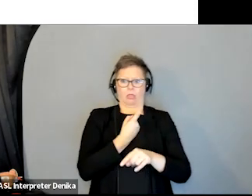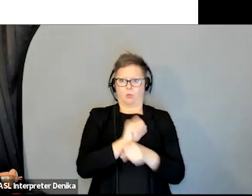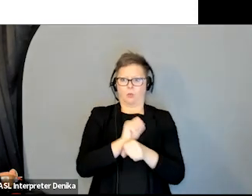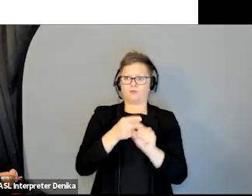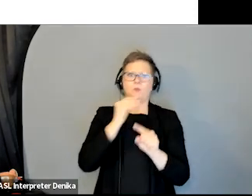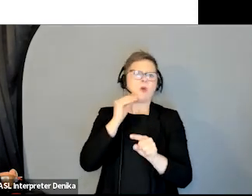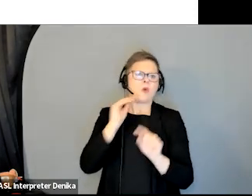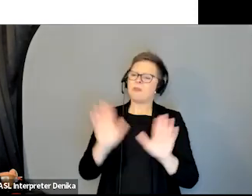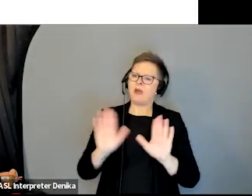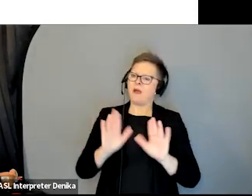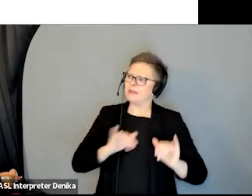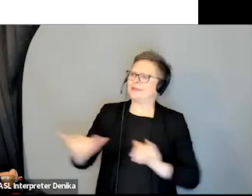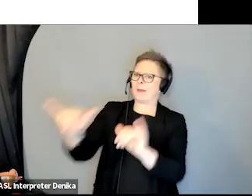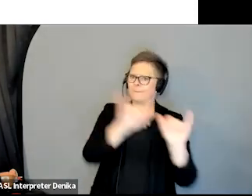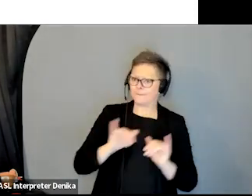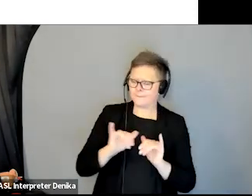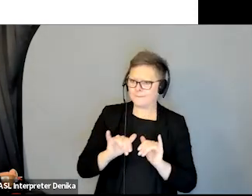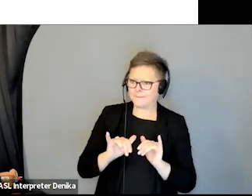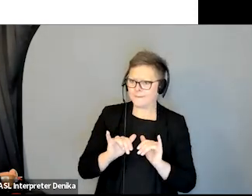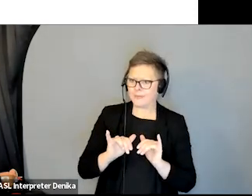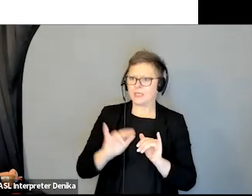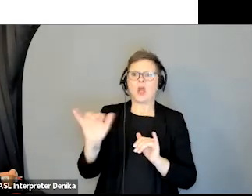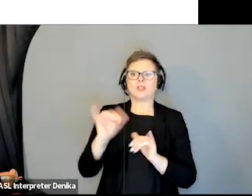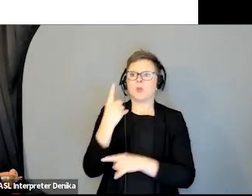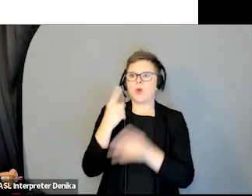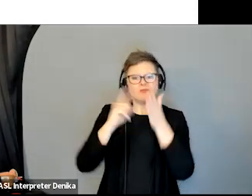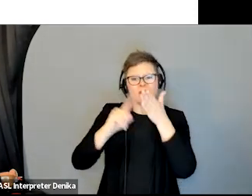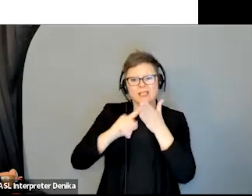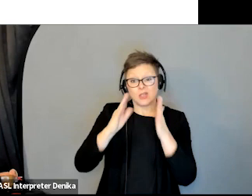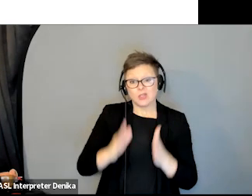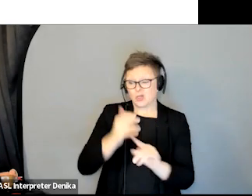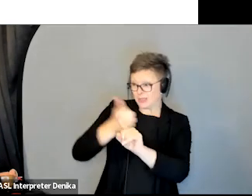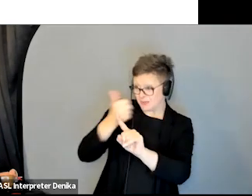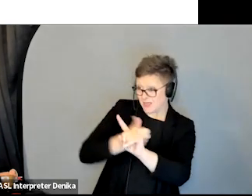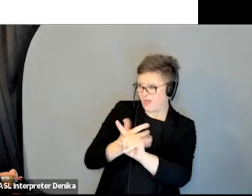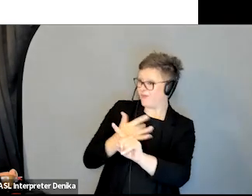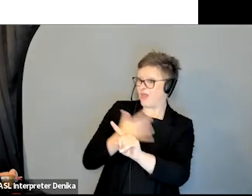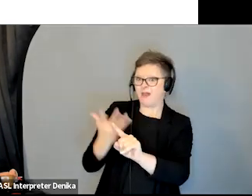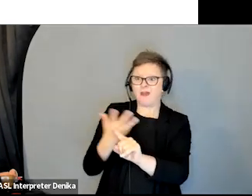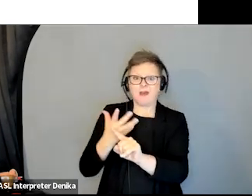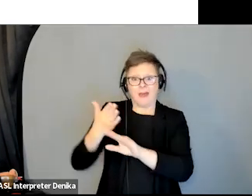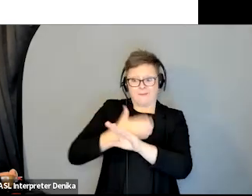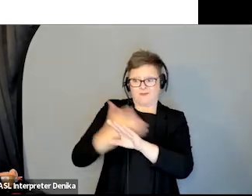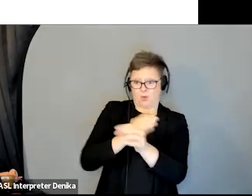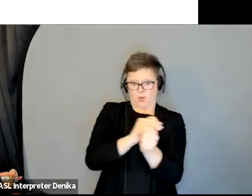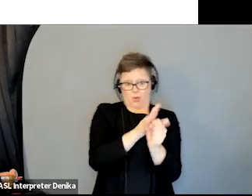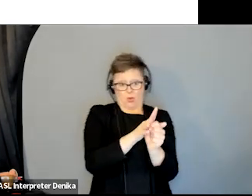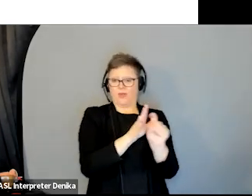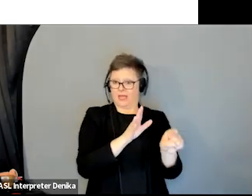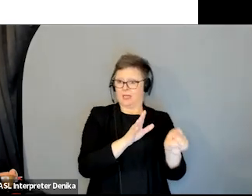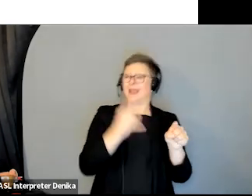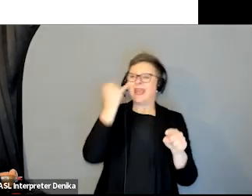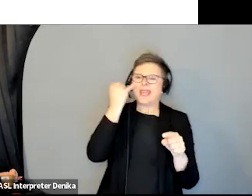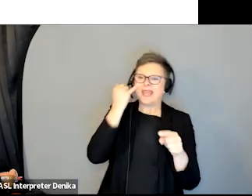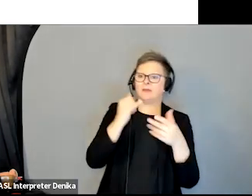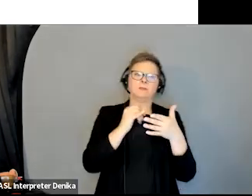this accommodation. Similarly, one researcher in a commentary explained how prior to the pandemic, academics with disabilities who were